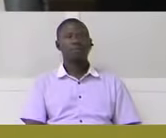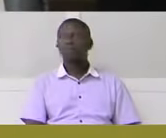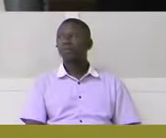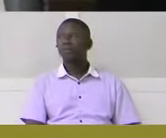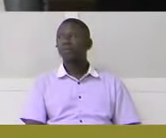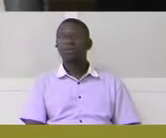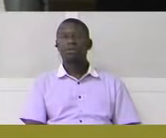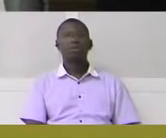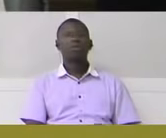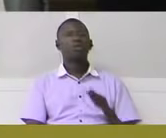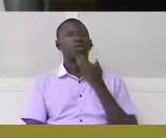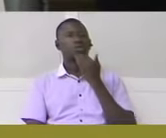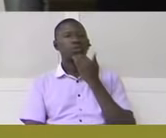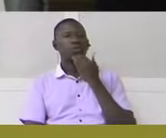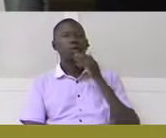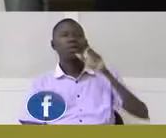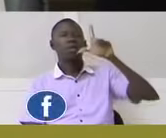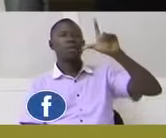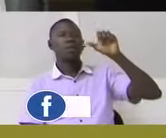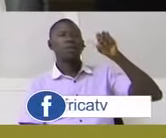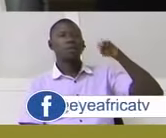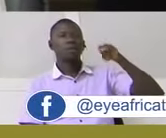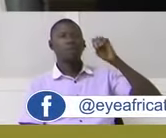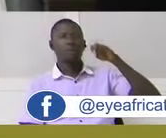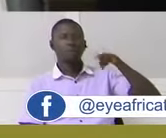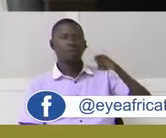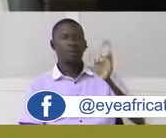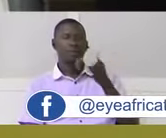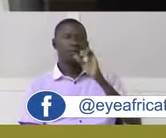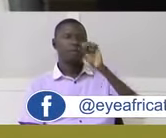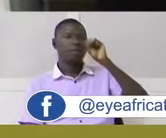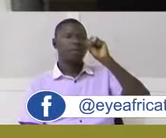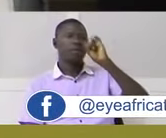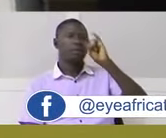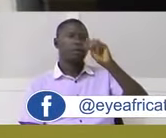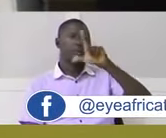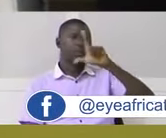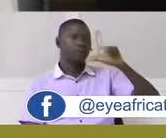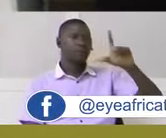Silla. Lamin Silla, sir. Lamin Silla. Yes, sir.